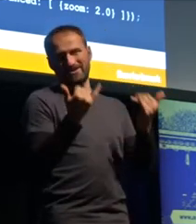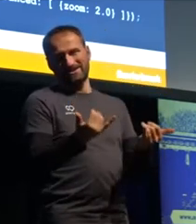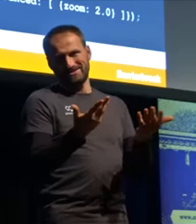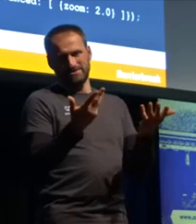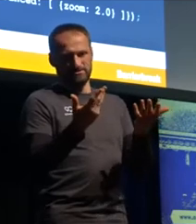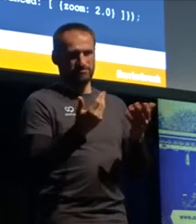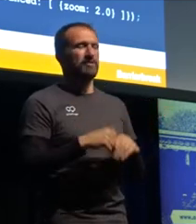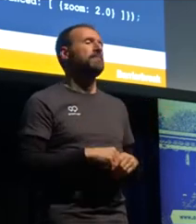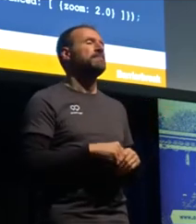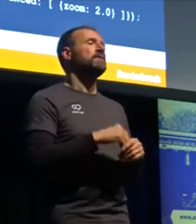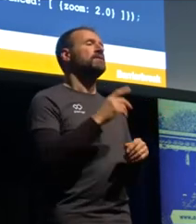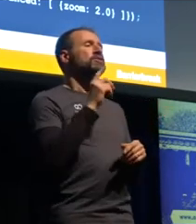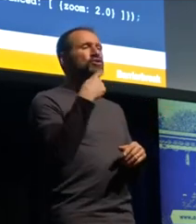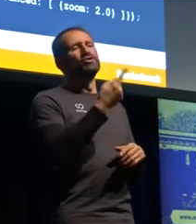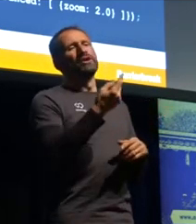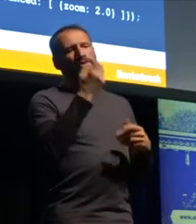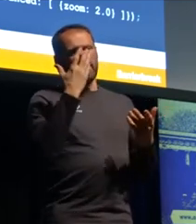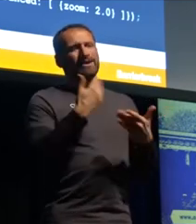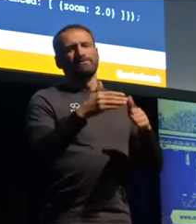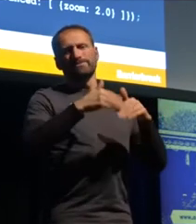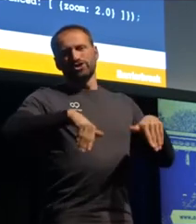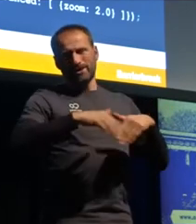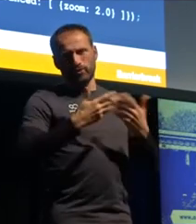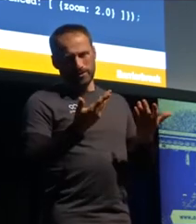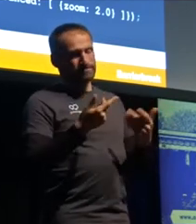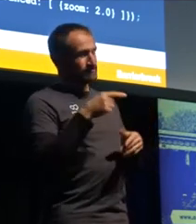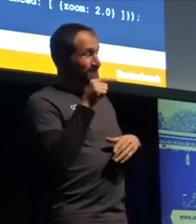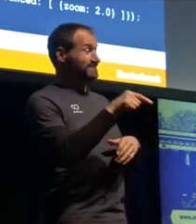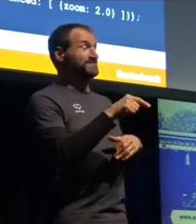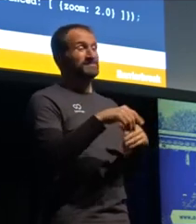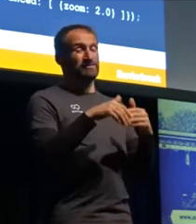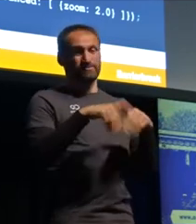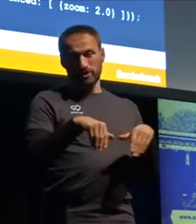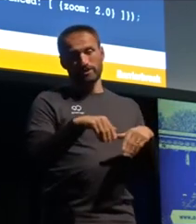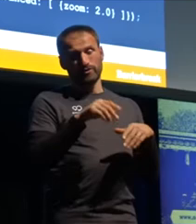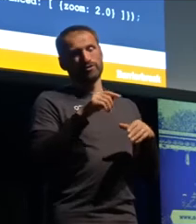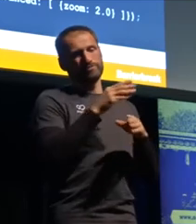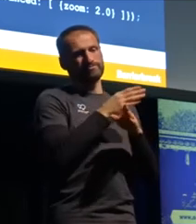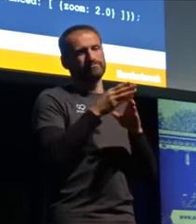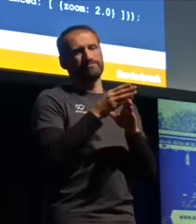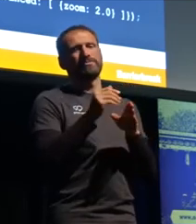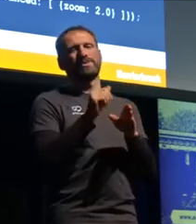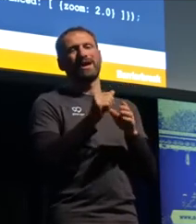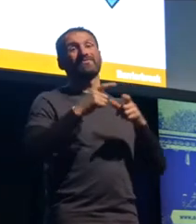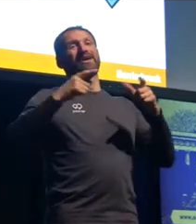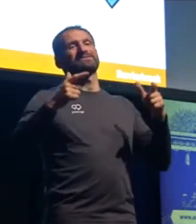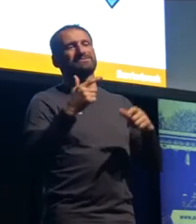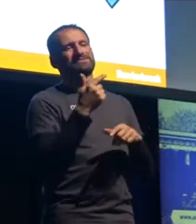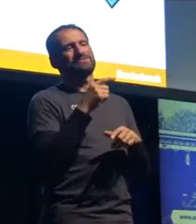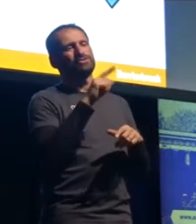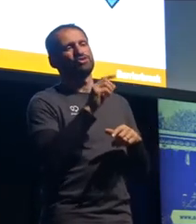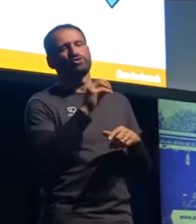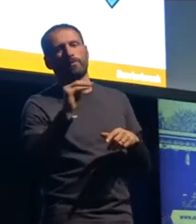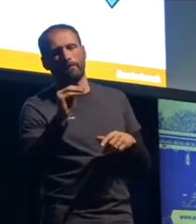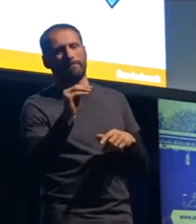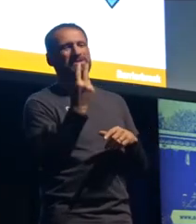simple as applying a new set of constraints. In this way, you say, just apply constraints, advanced zoom 2.0, done. One